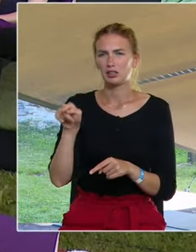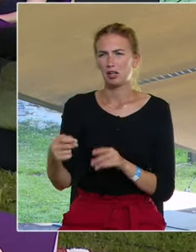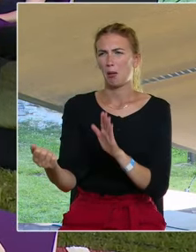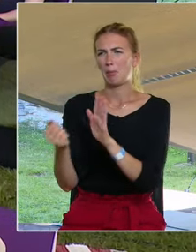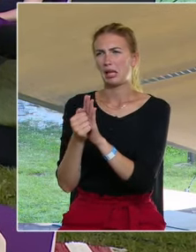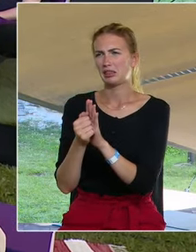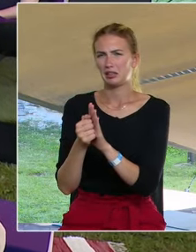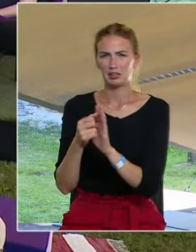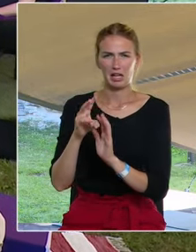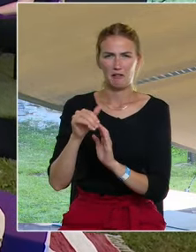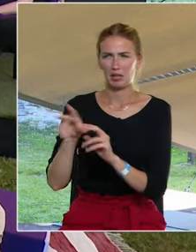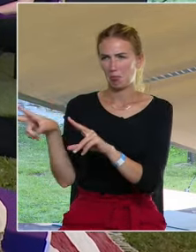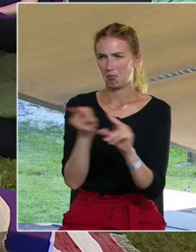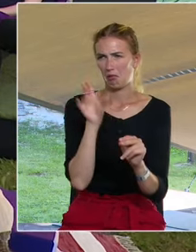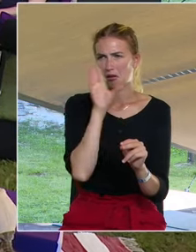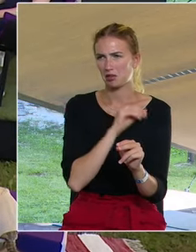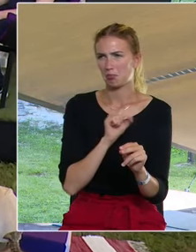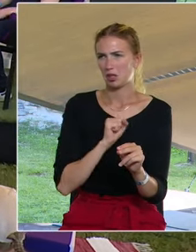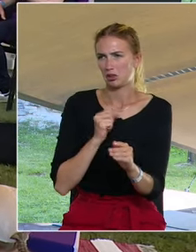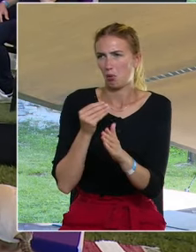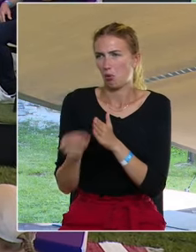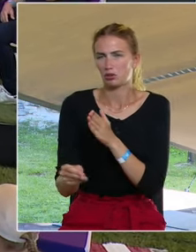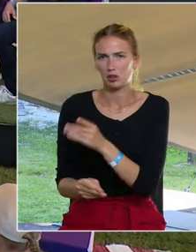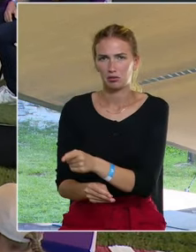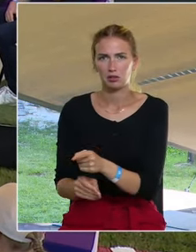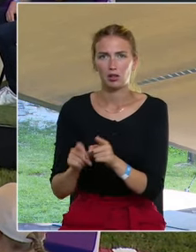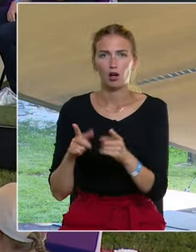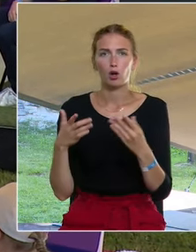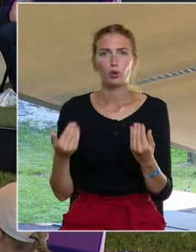anybody pay anything for that? And now we have digital scarcity,